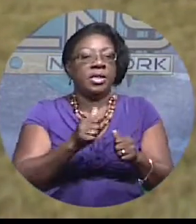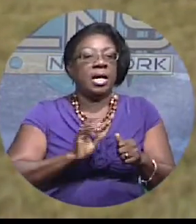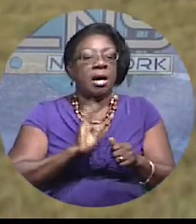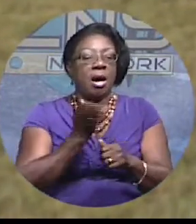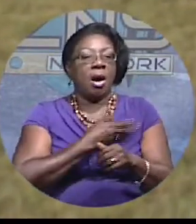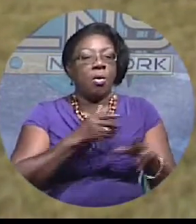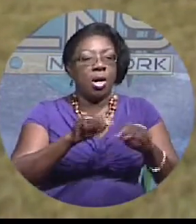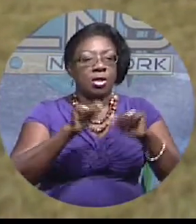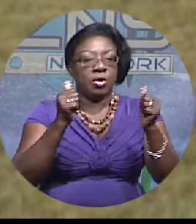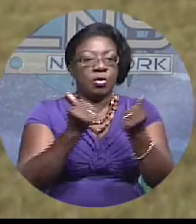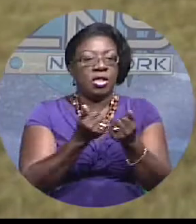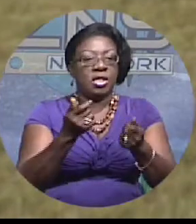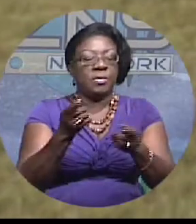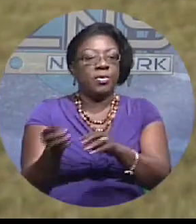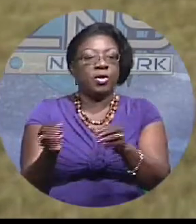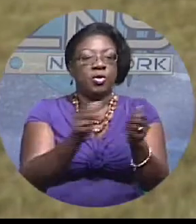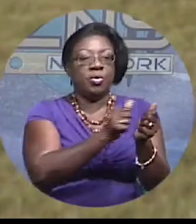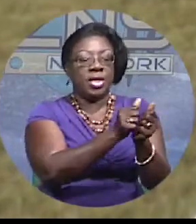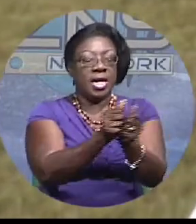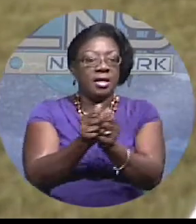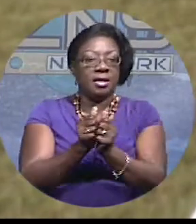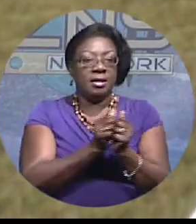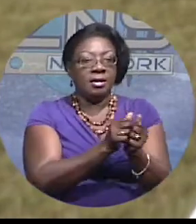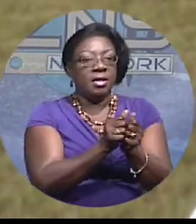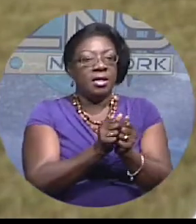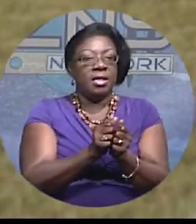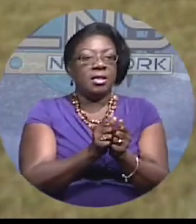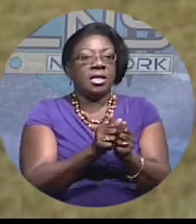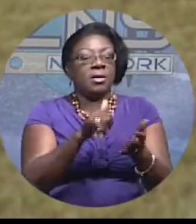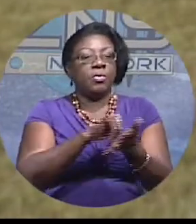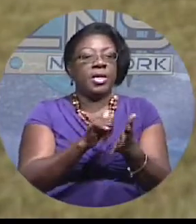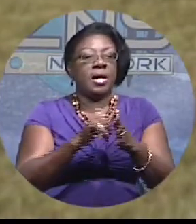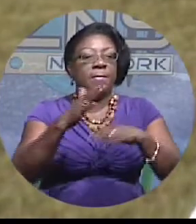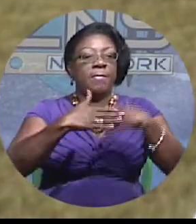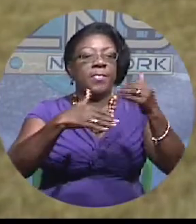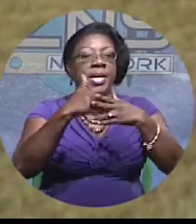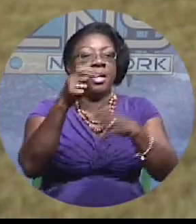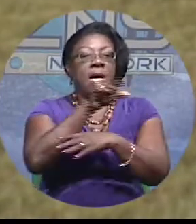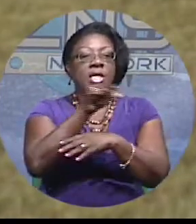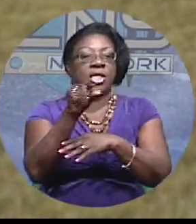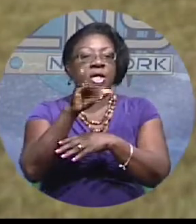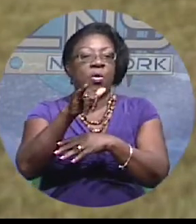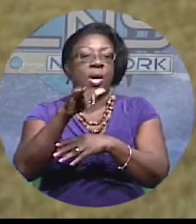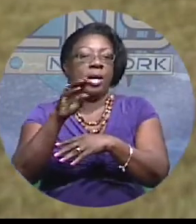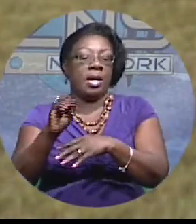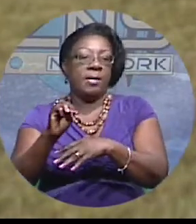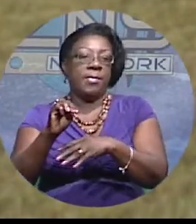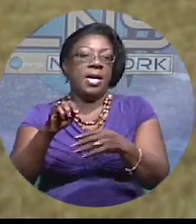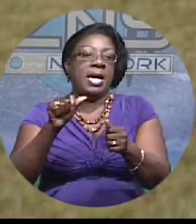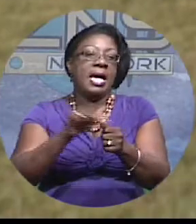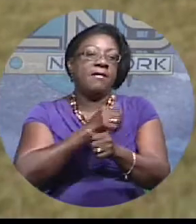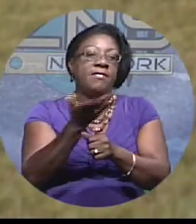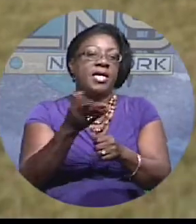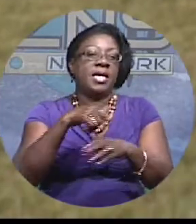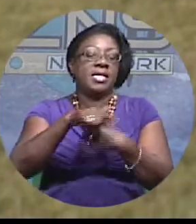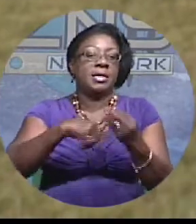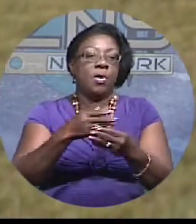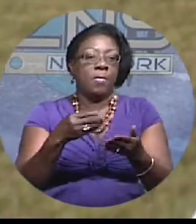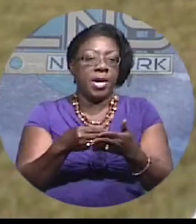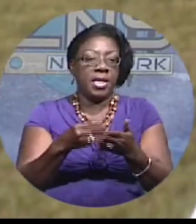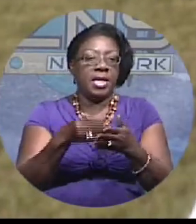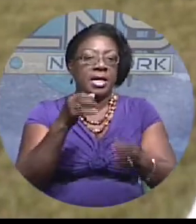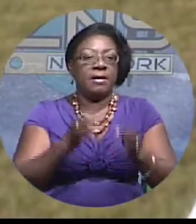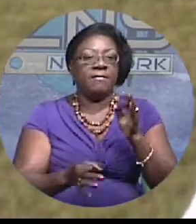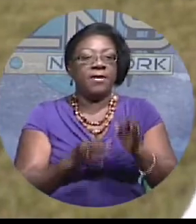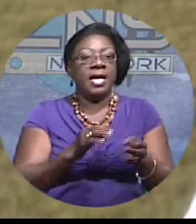decided to put together a gymnasium, a package that we can build a gymnasium. But everything is about money. And if anybody wants to